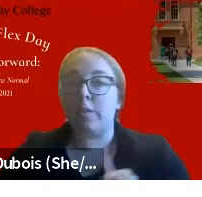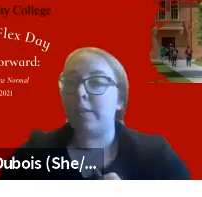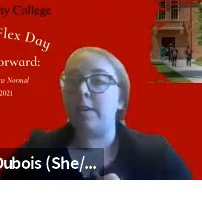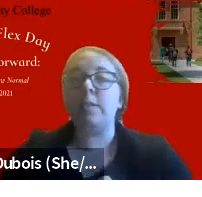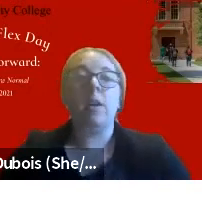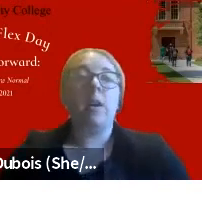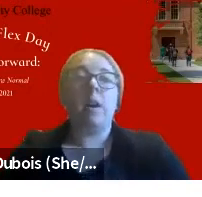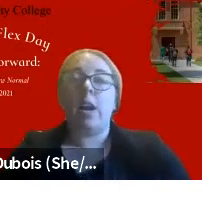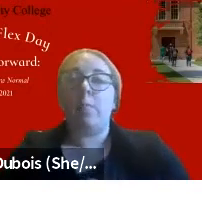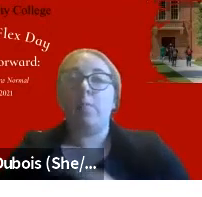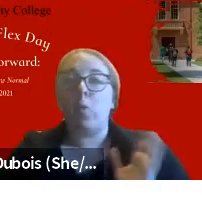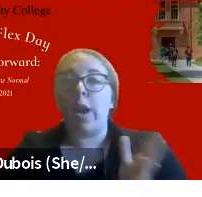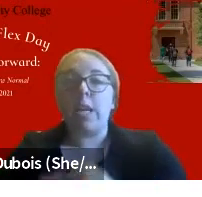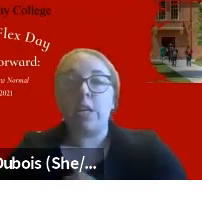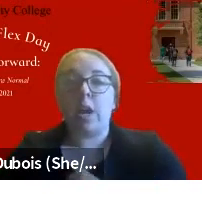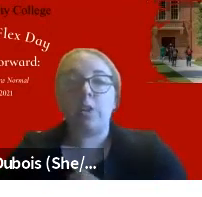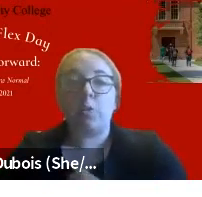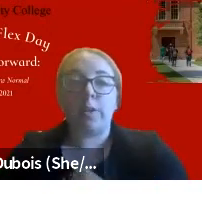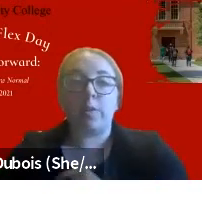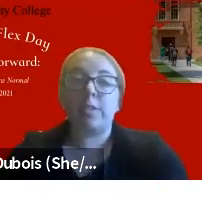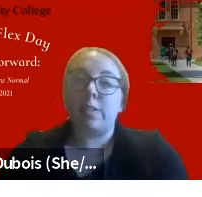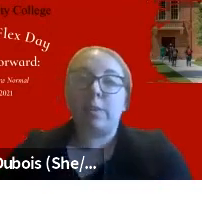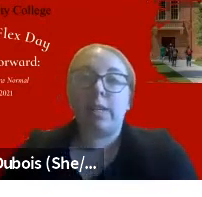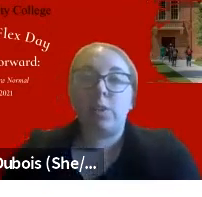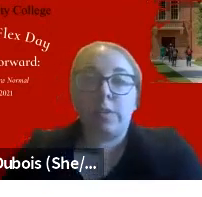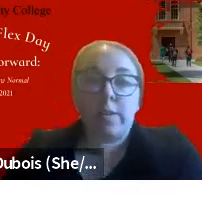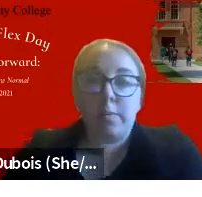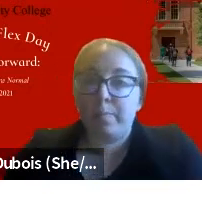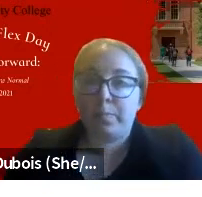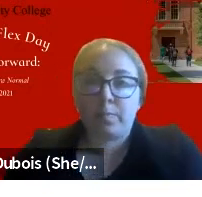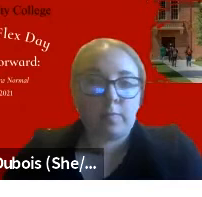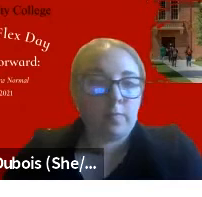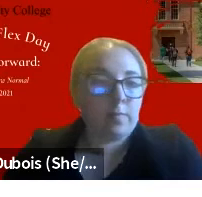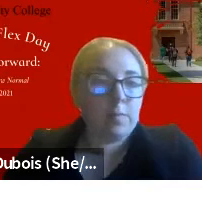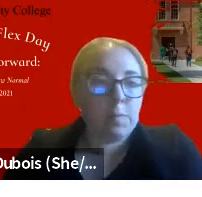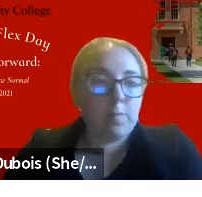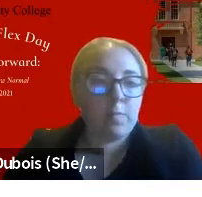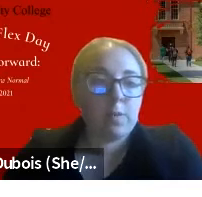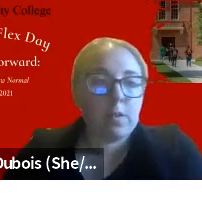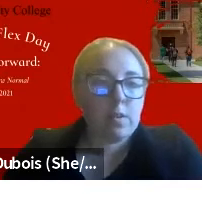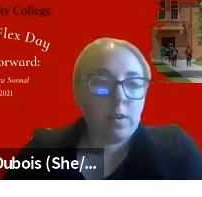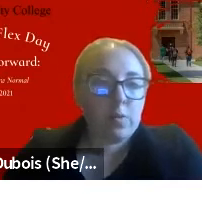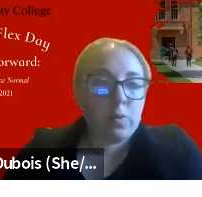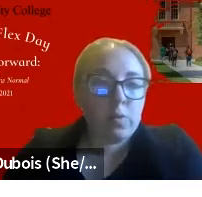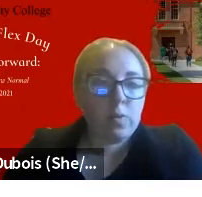interpreting services for any tutoring services they would like to attend.